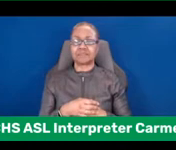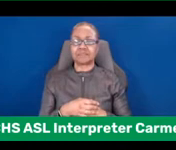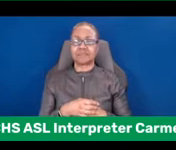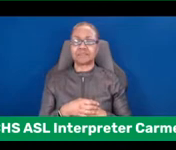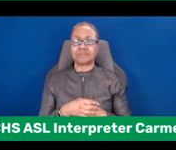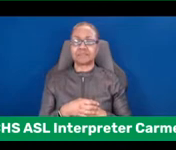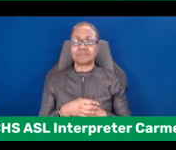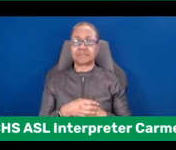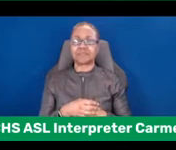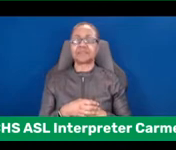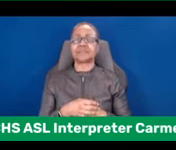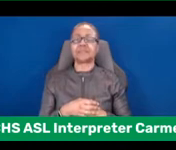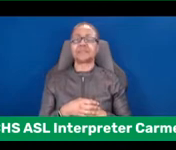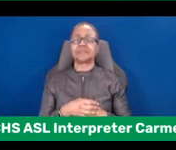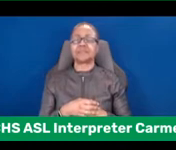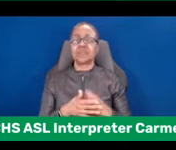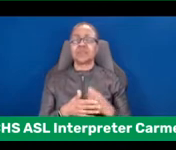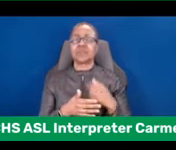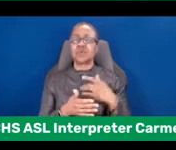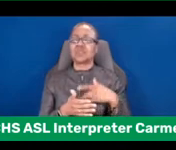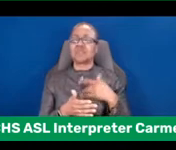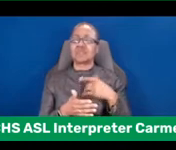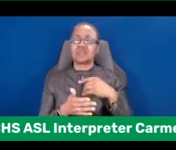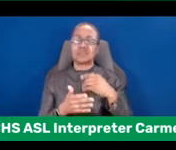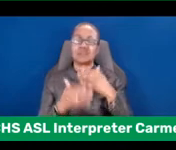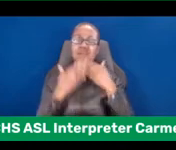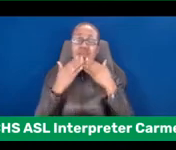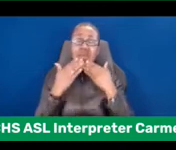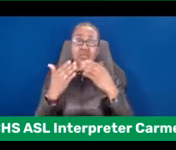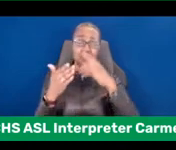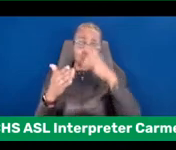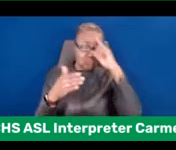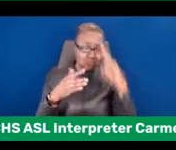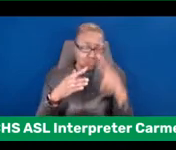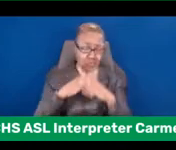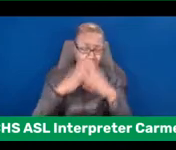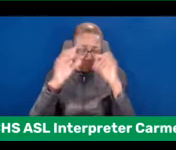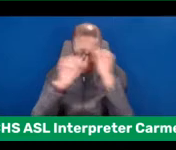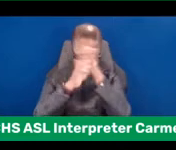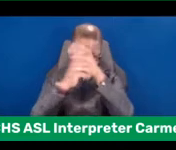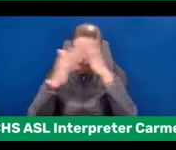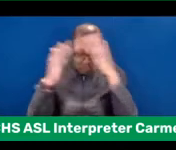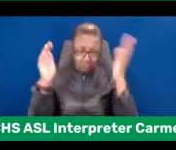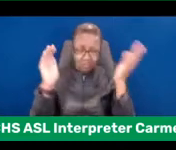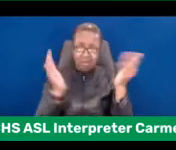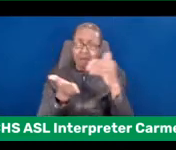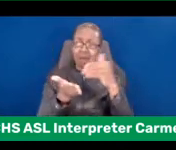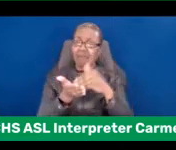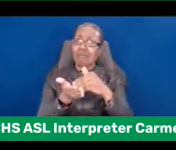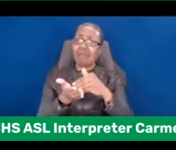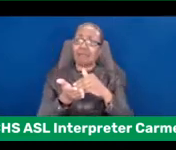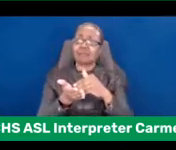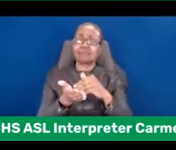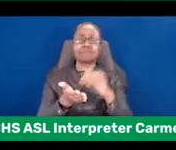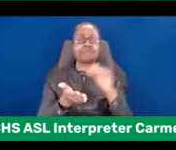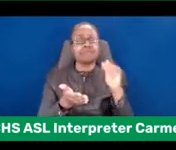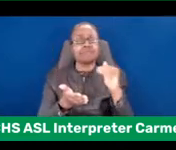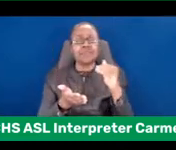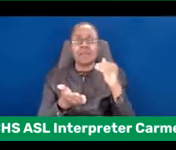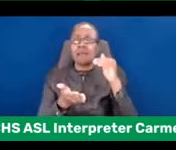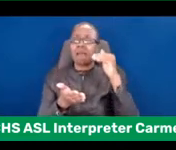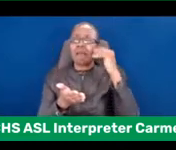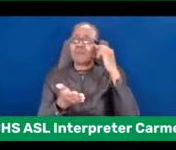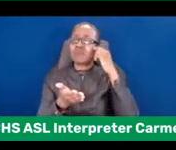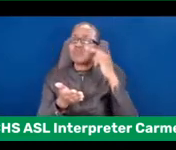As we conjure these feelings of gratitude, once again, I ask you to acknowledge your